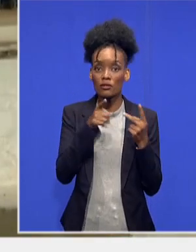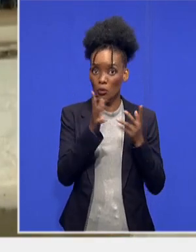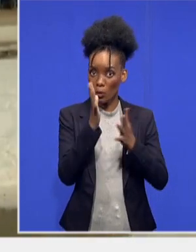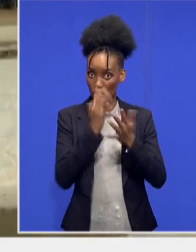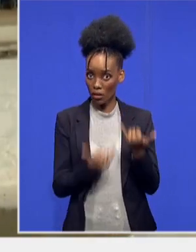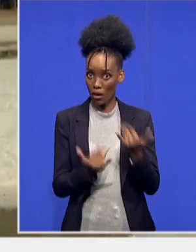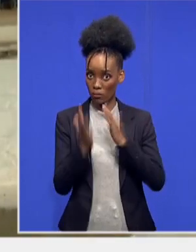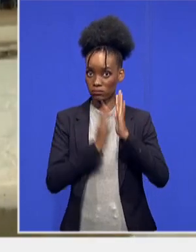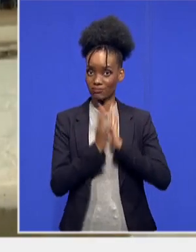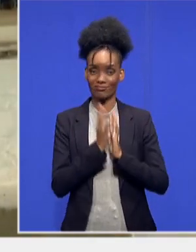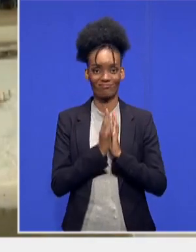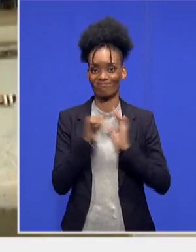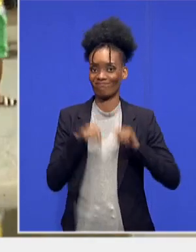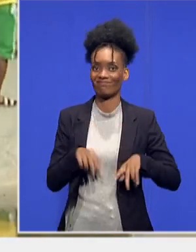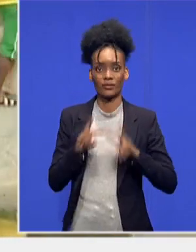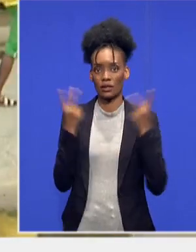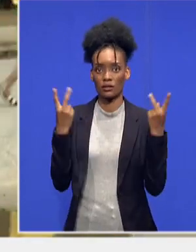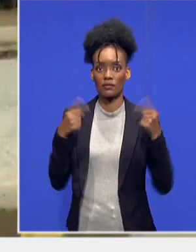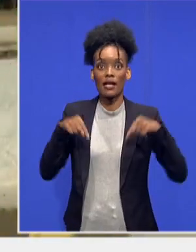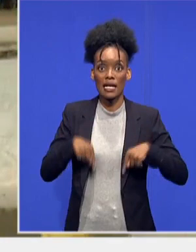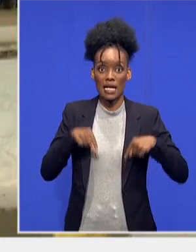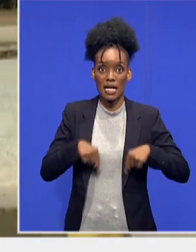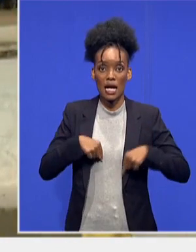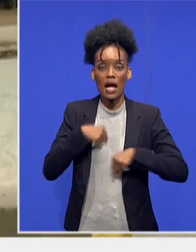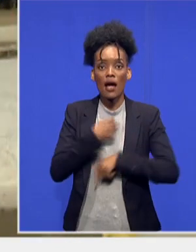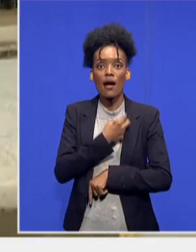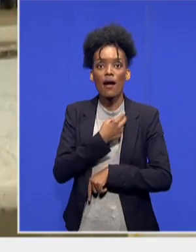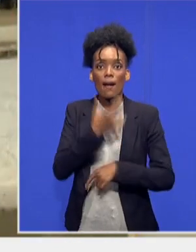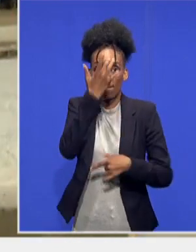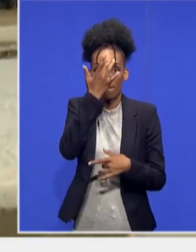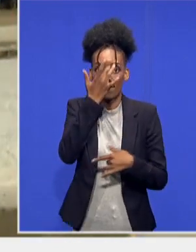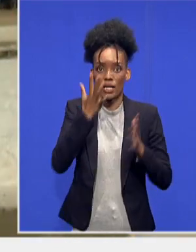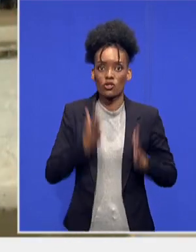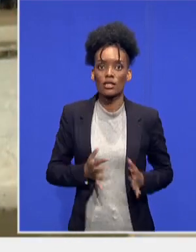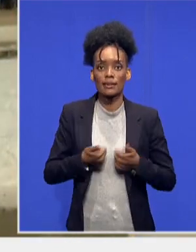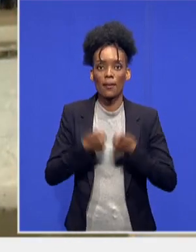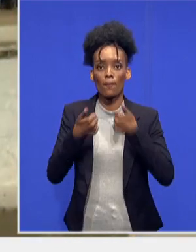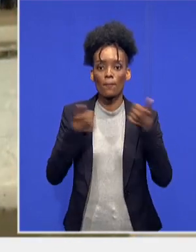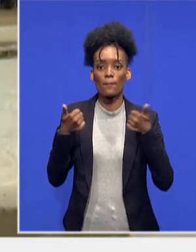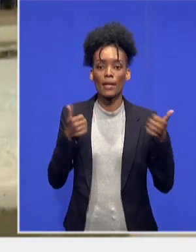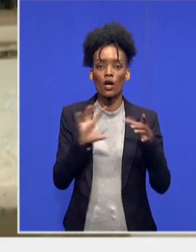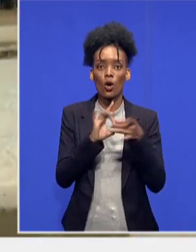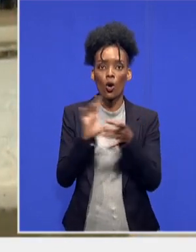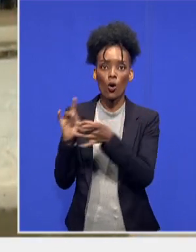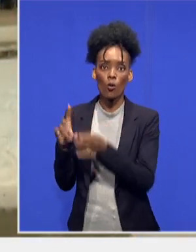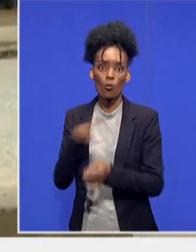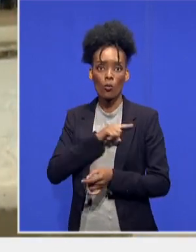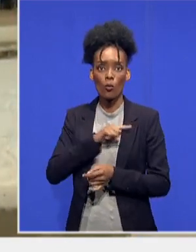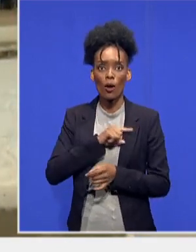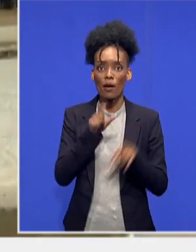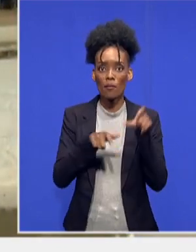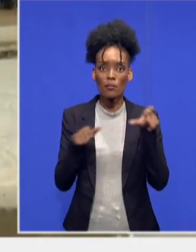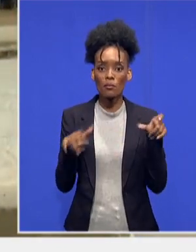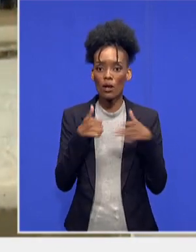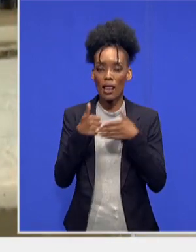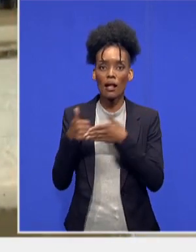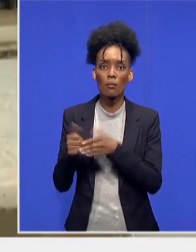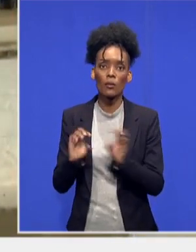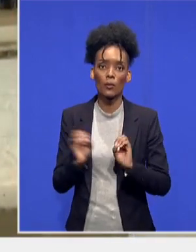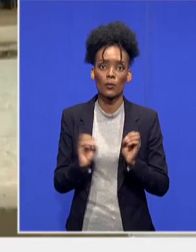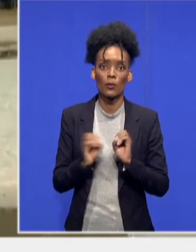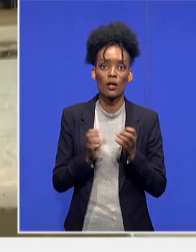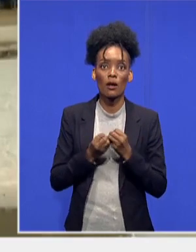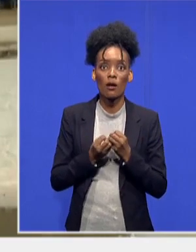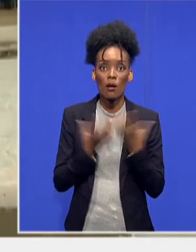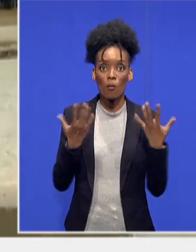me. Here patients are being returned home because there is no one to treat them. A majority of workers